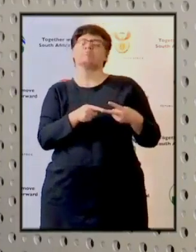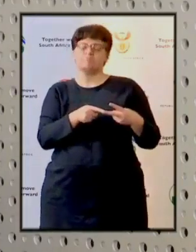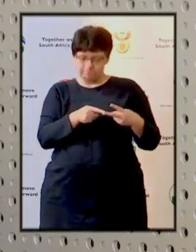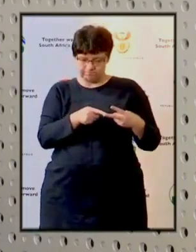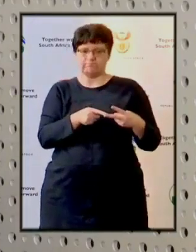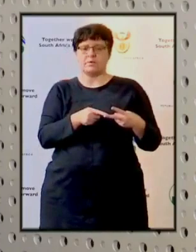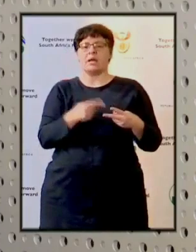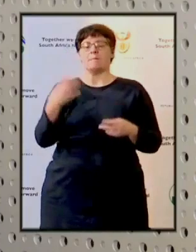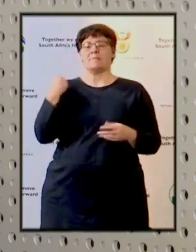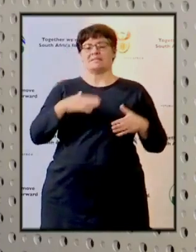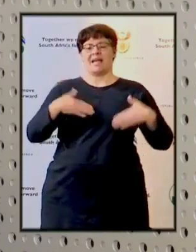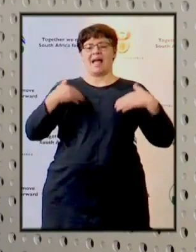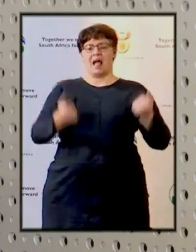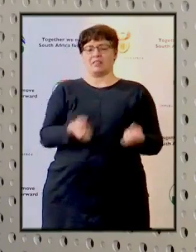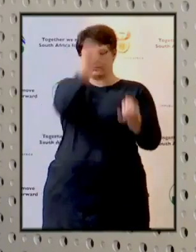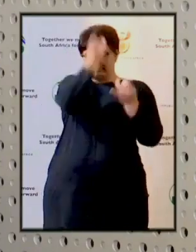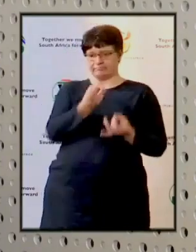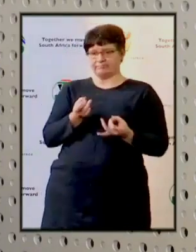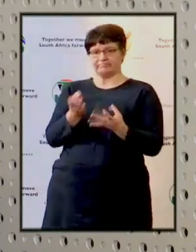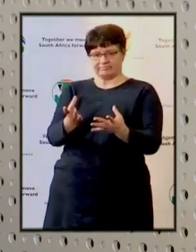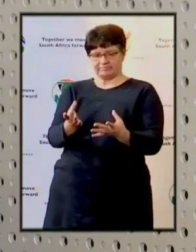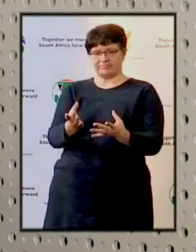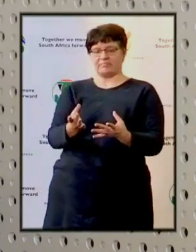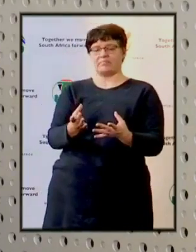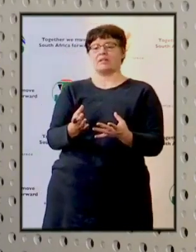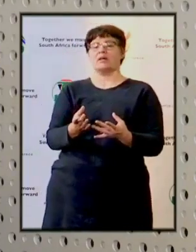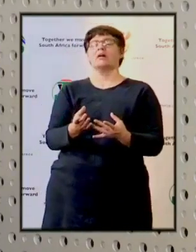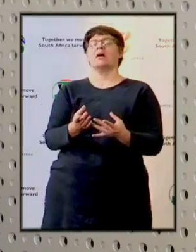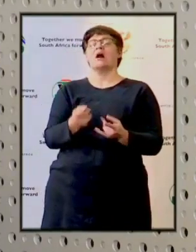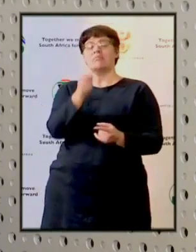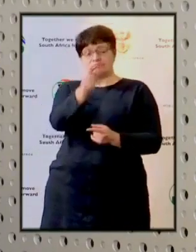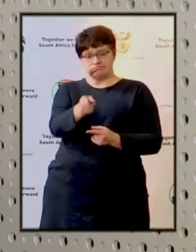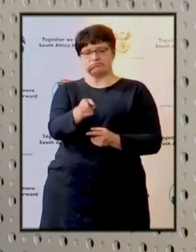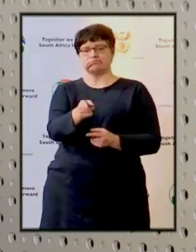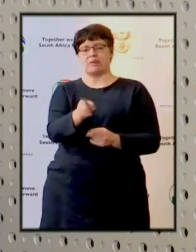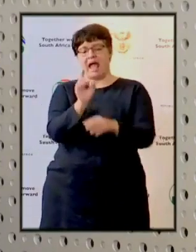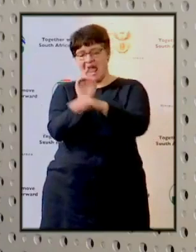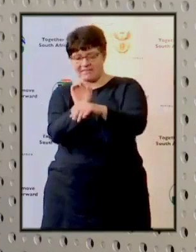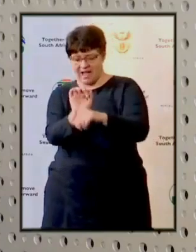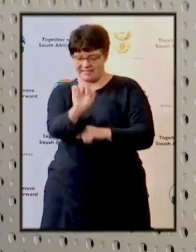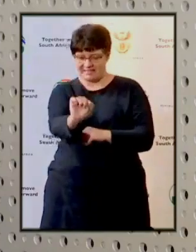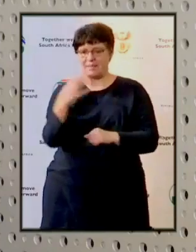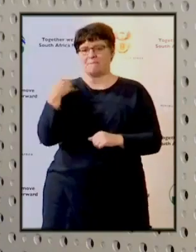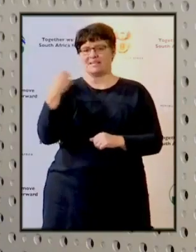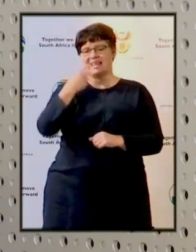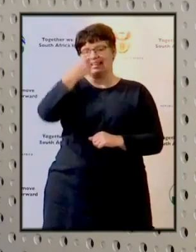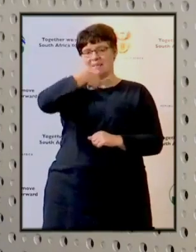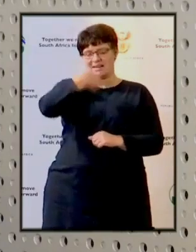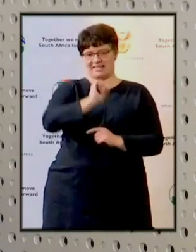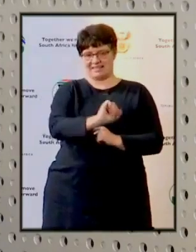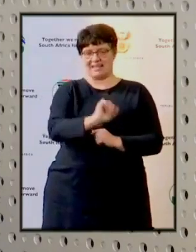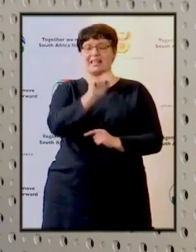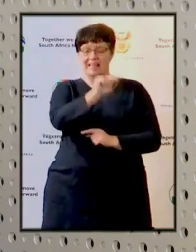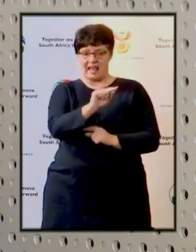the Minister of COCTA, Minister Dlamini-Zuma, and that would then be discussed